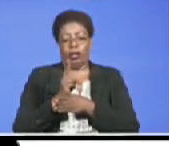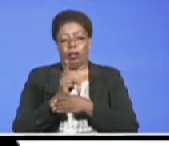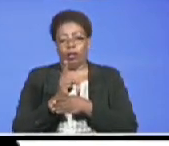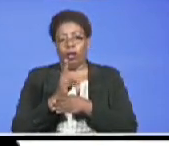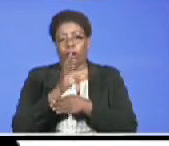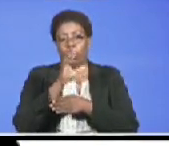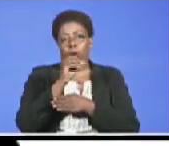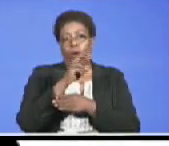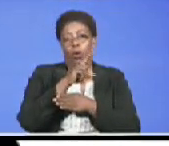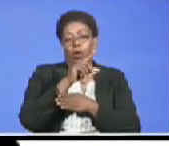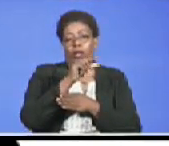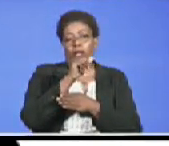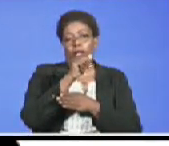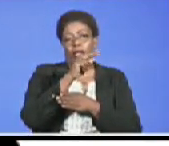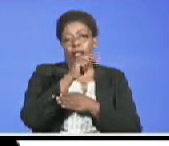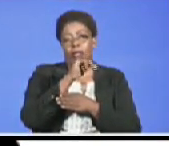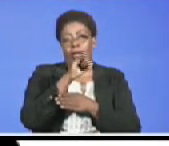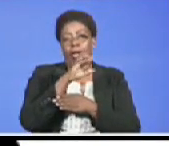starting with her line.